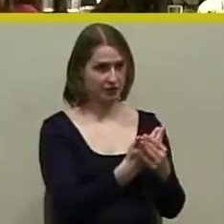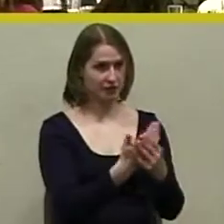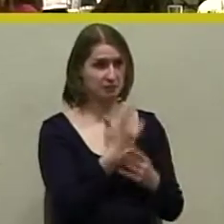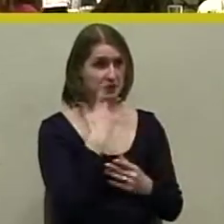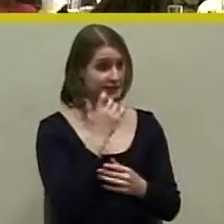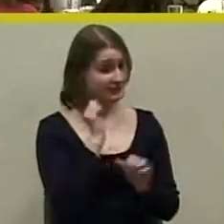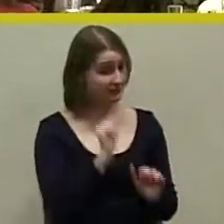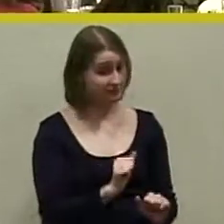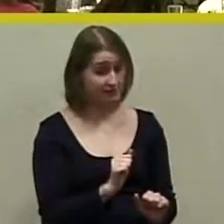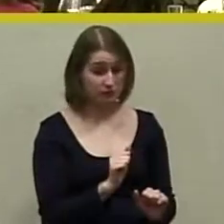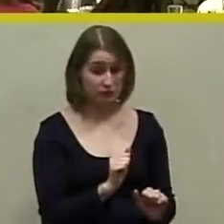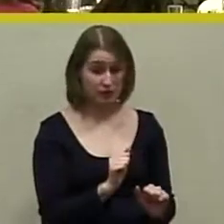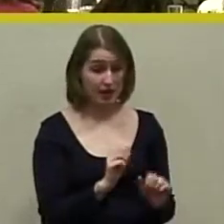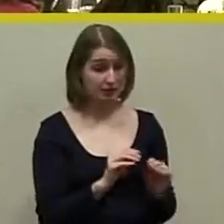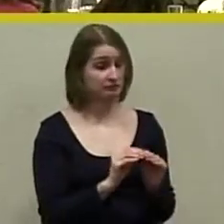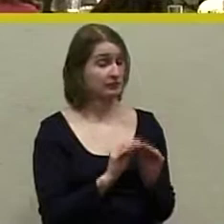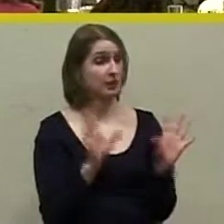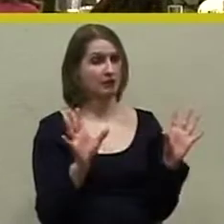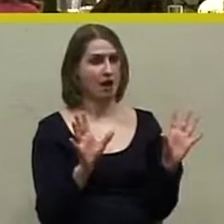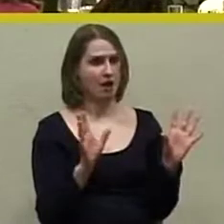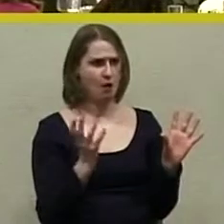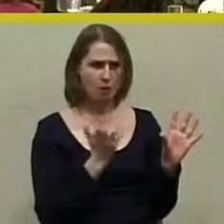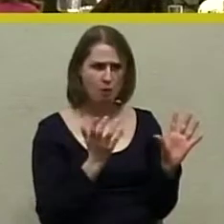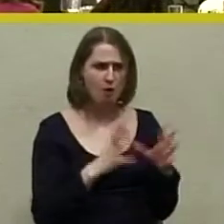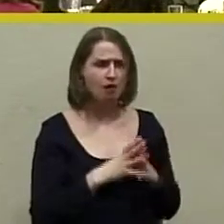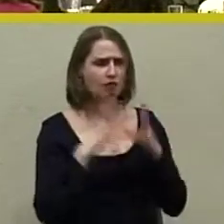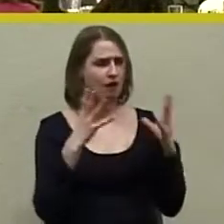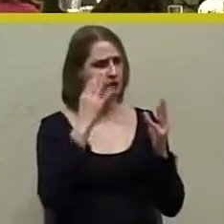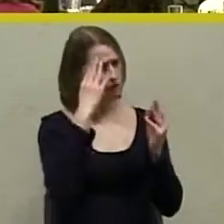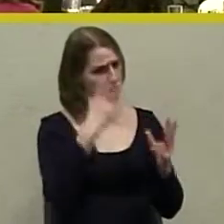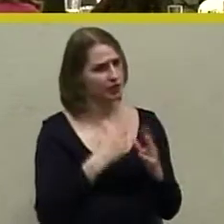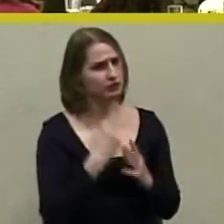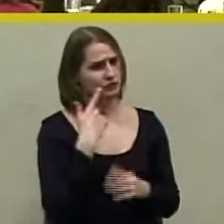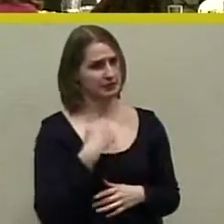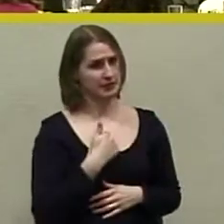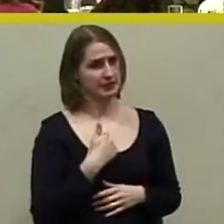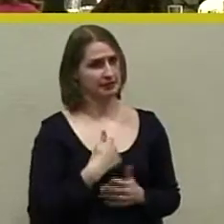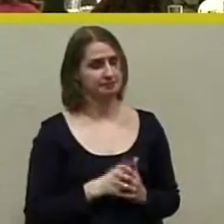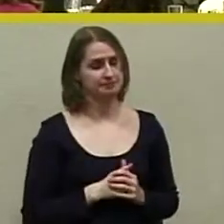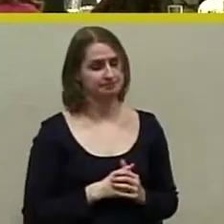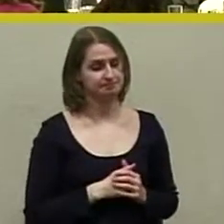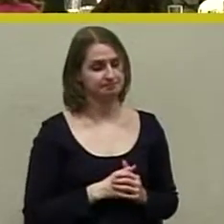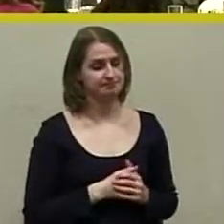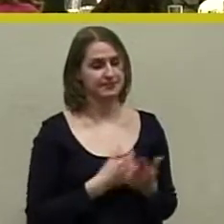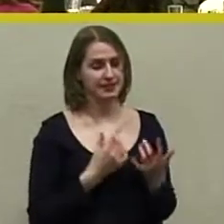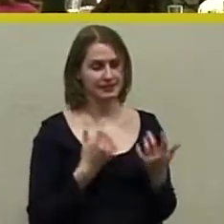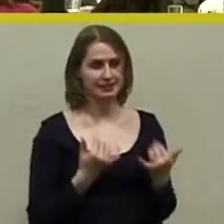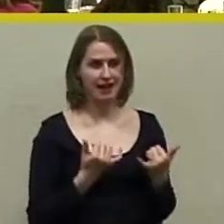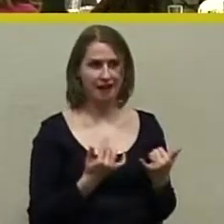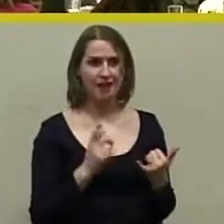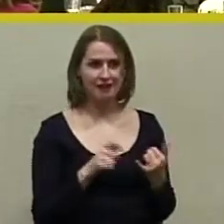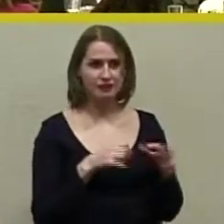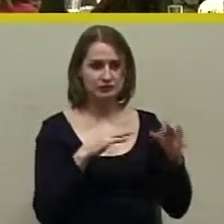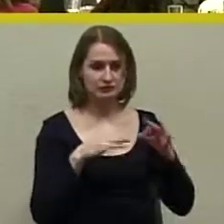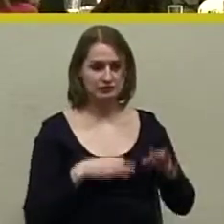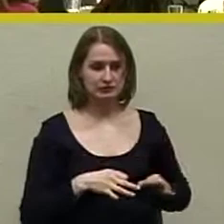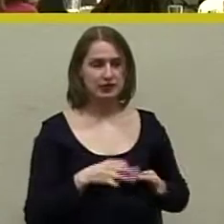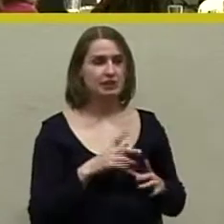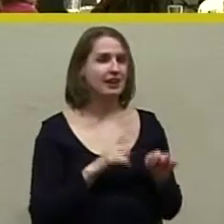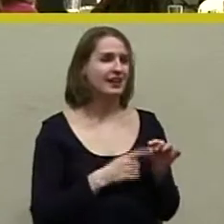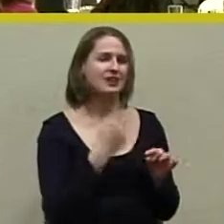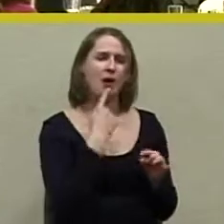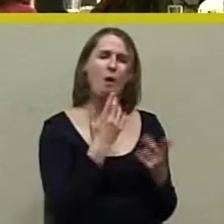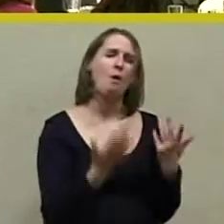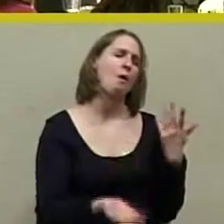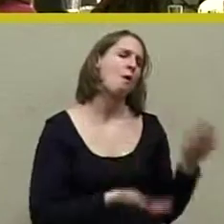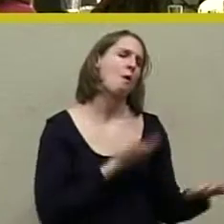can clarify that, that's giving me a heck of a lot of information. All right? But now I'm going to have to spell it out. I can't just say, oh, use your